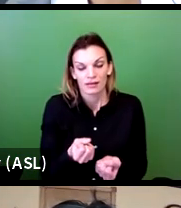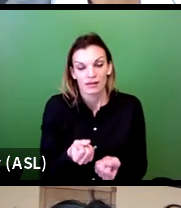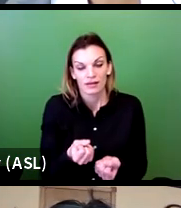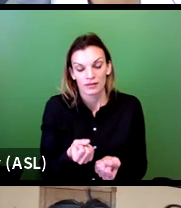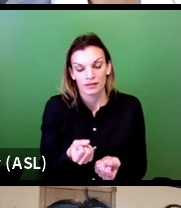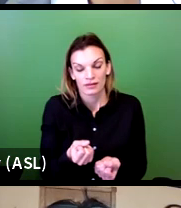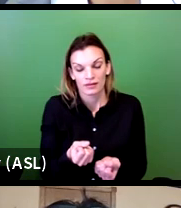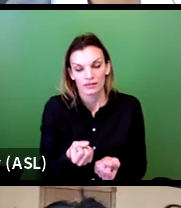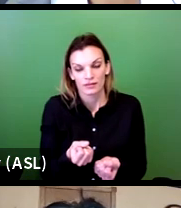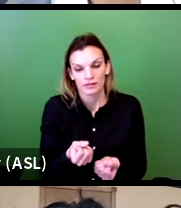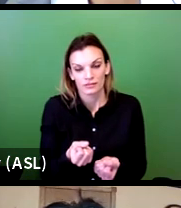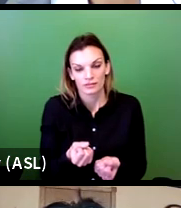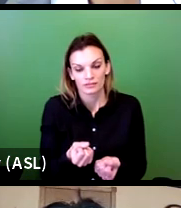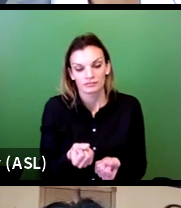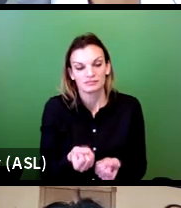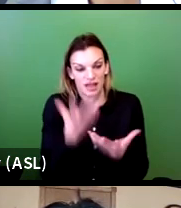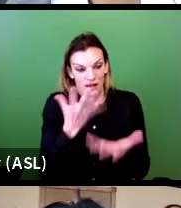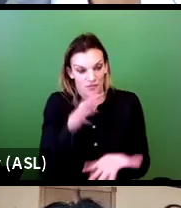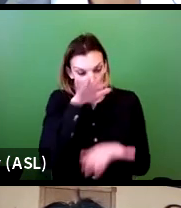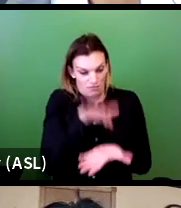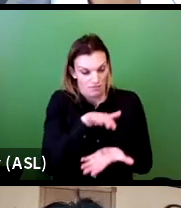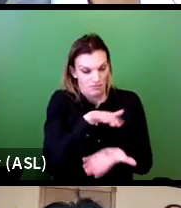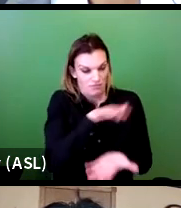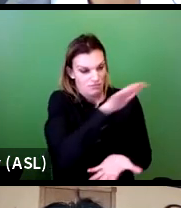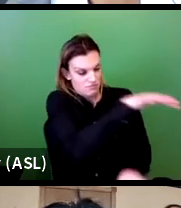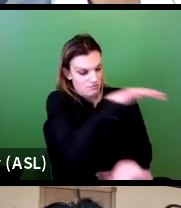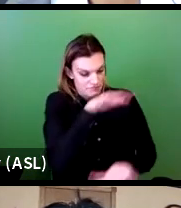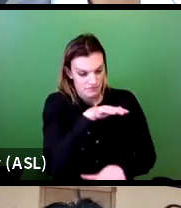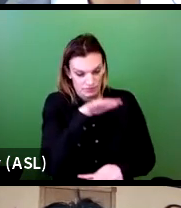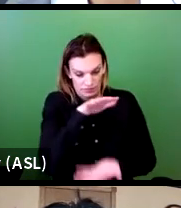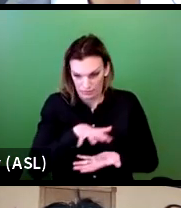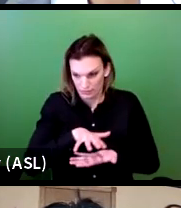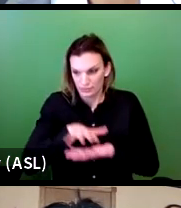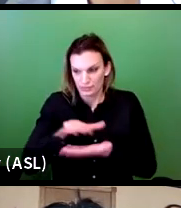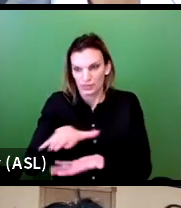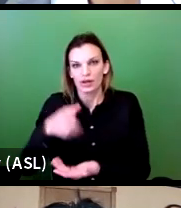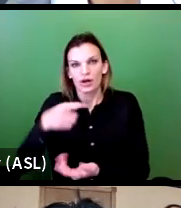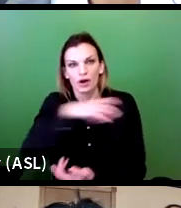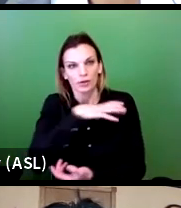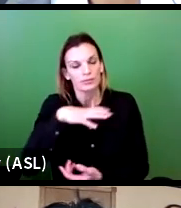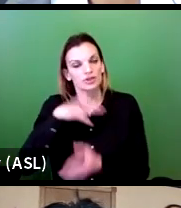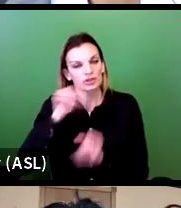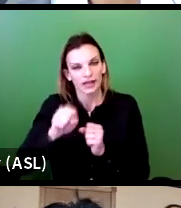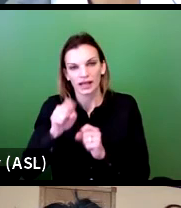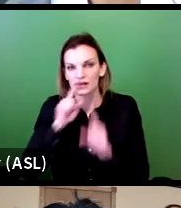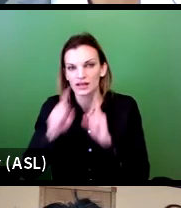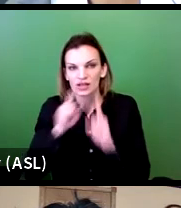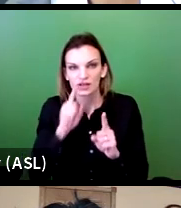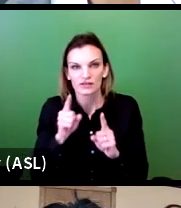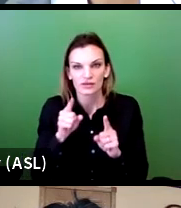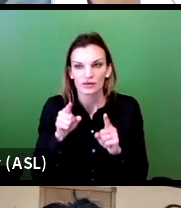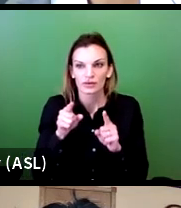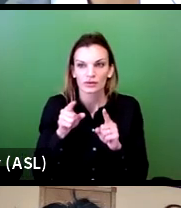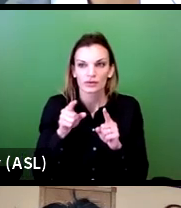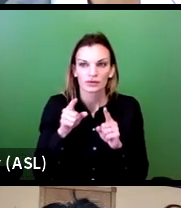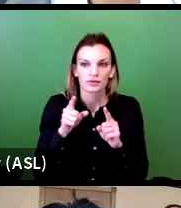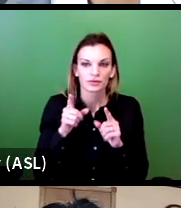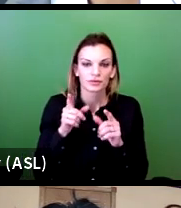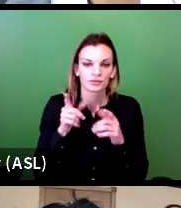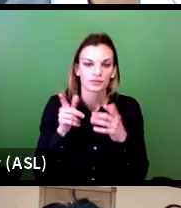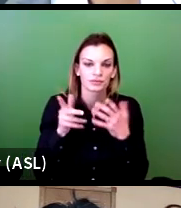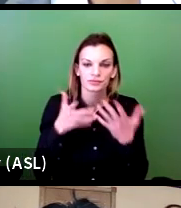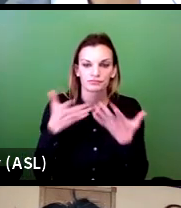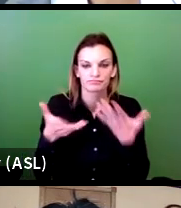brings to our commission, and then our commission can interview those people, be it 5 or 10 or